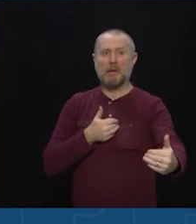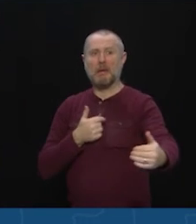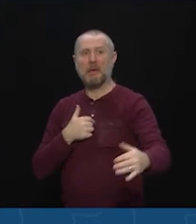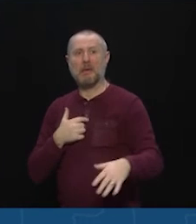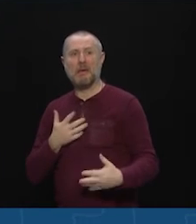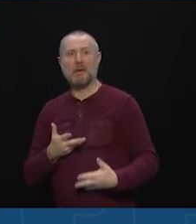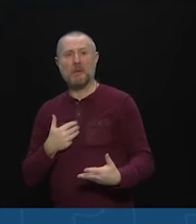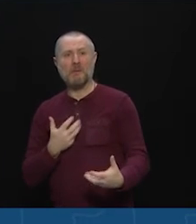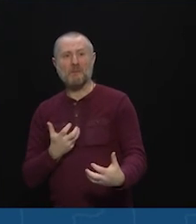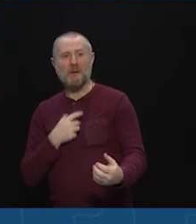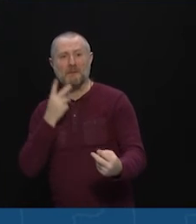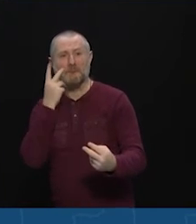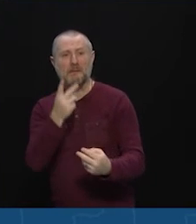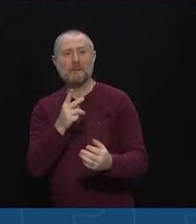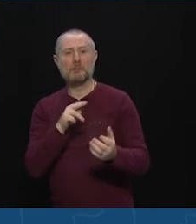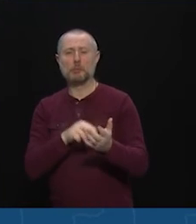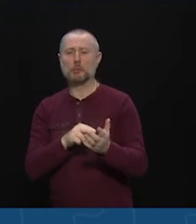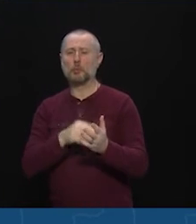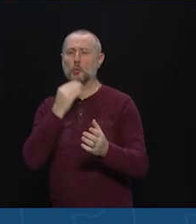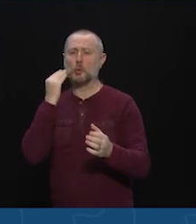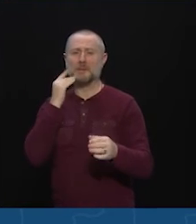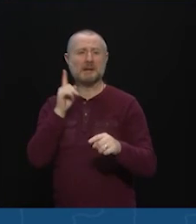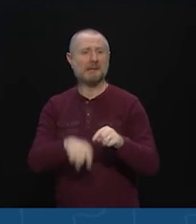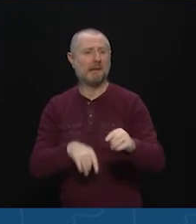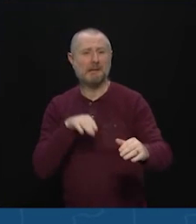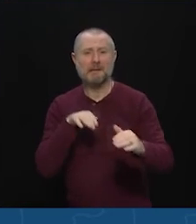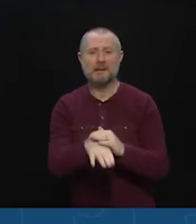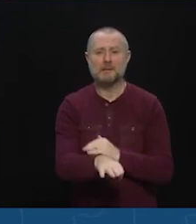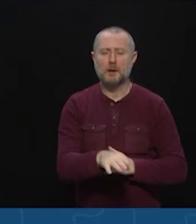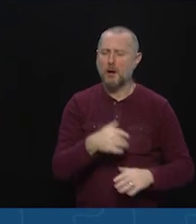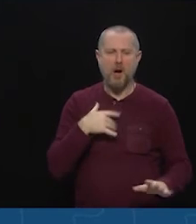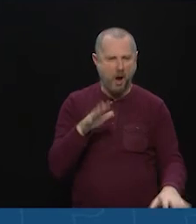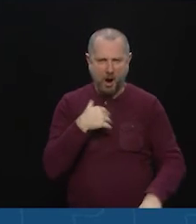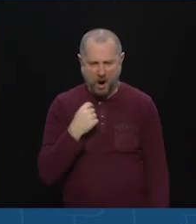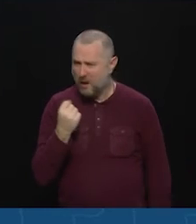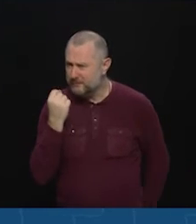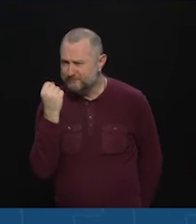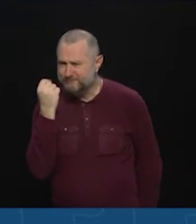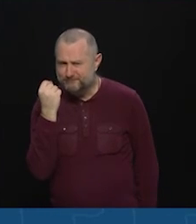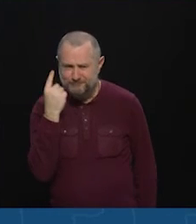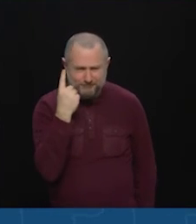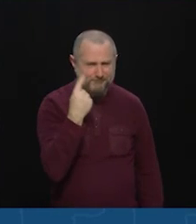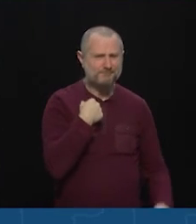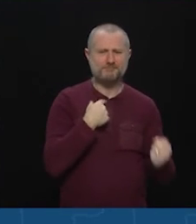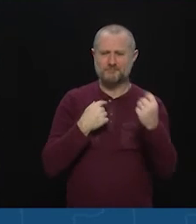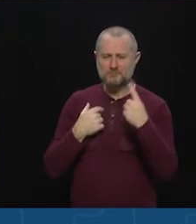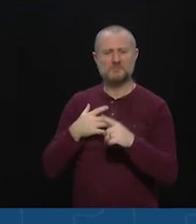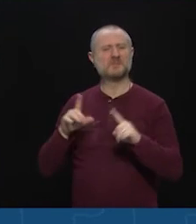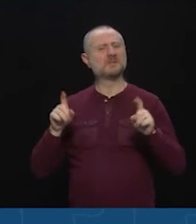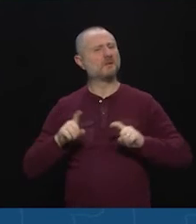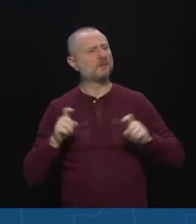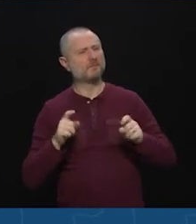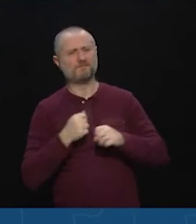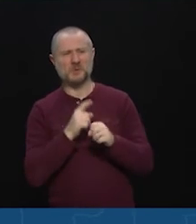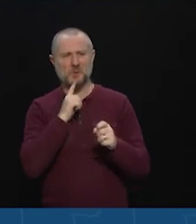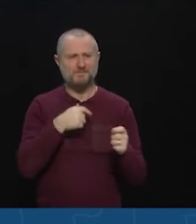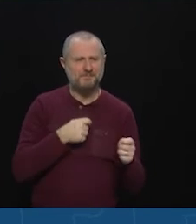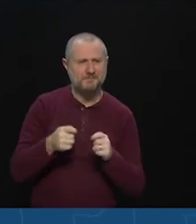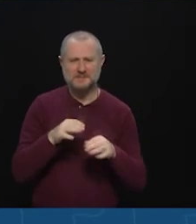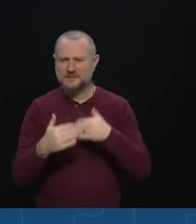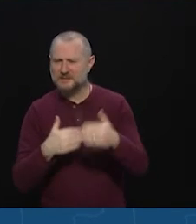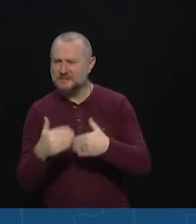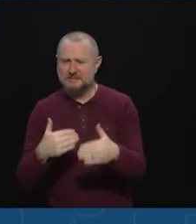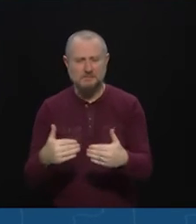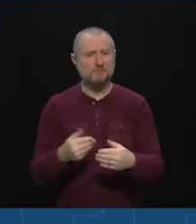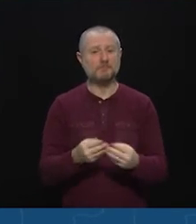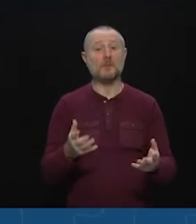that. But finally, because of our testing and focusing on controlling the spread, our cases are now down 30% in nursing homes.